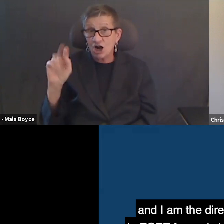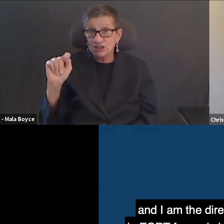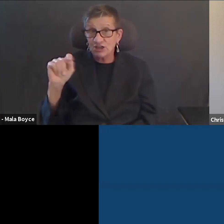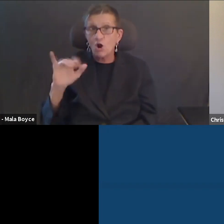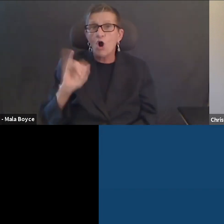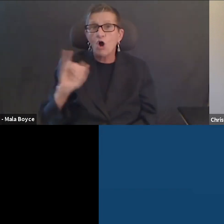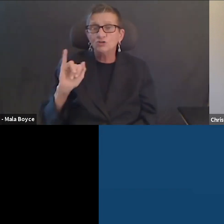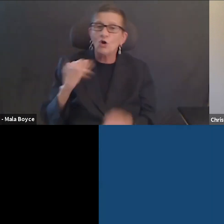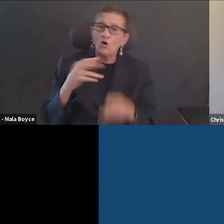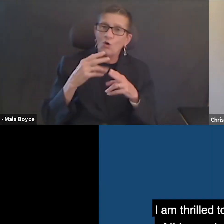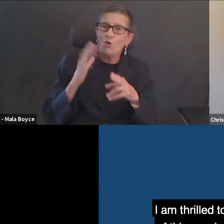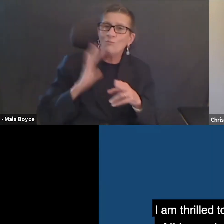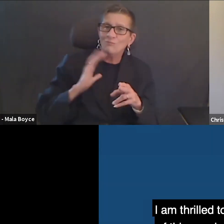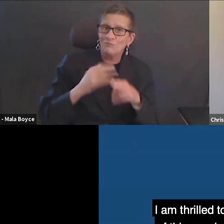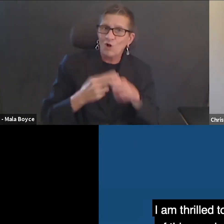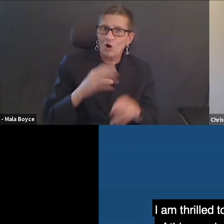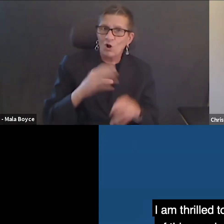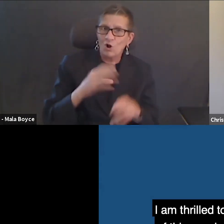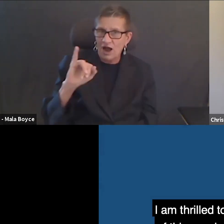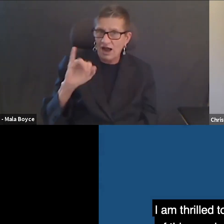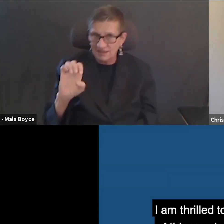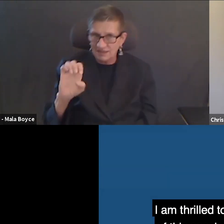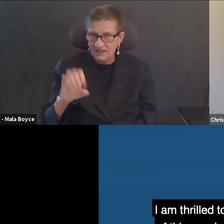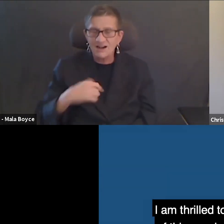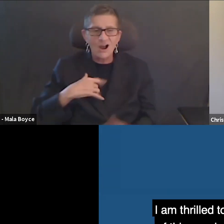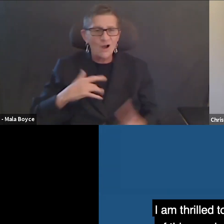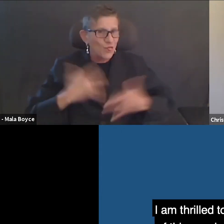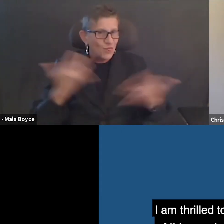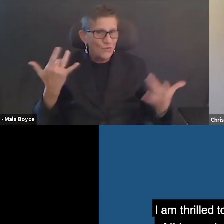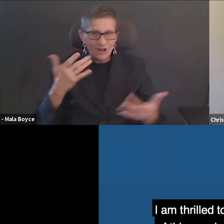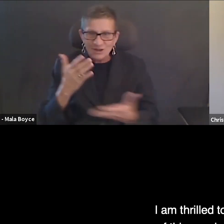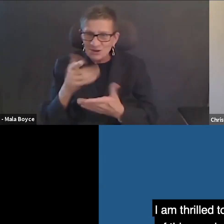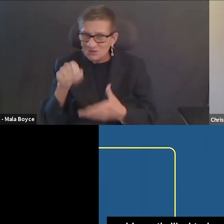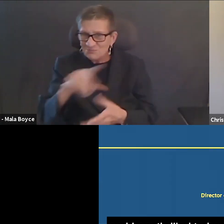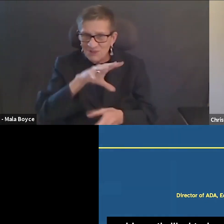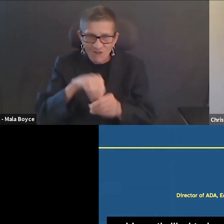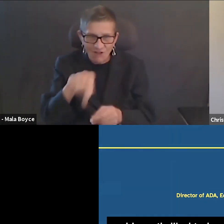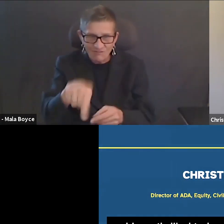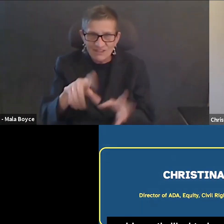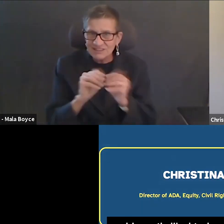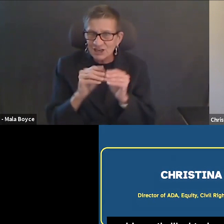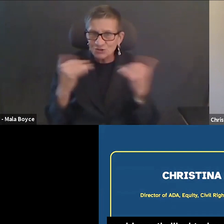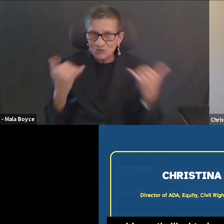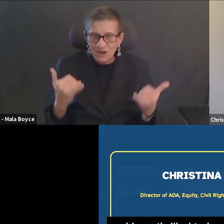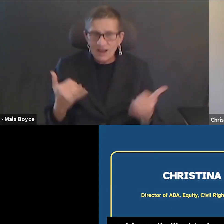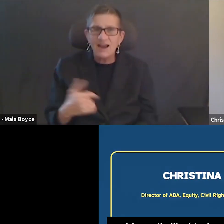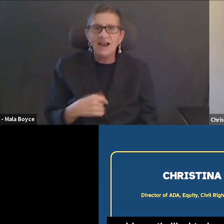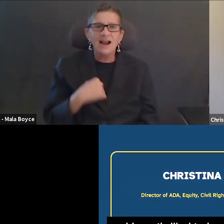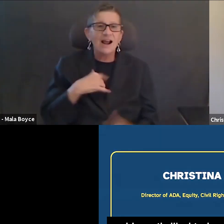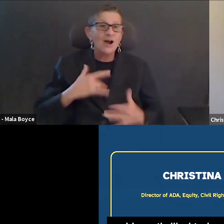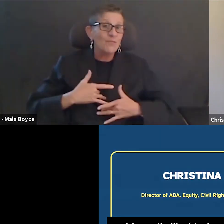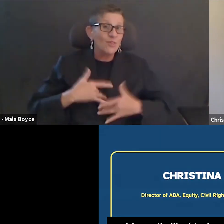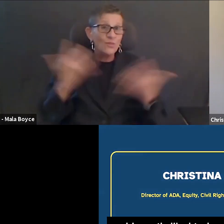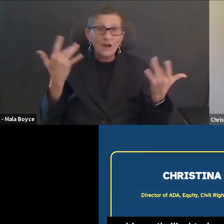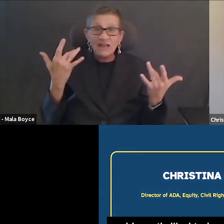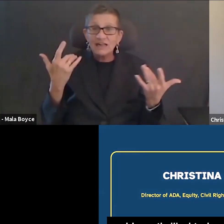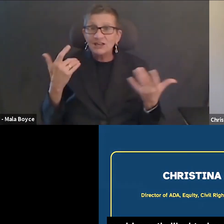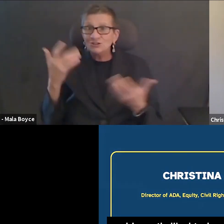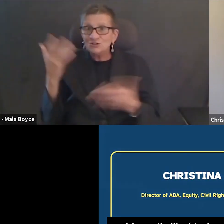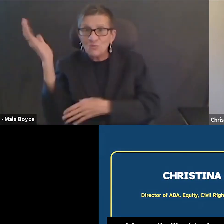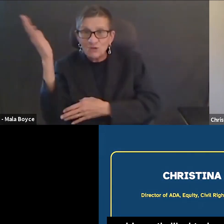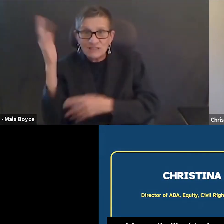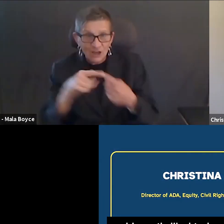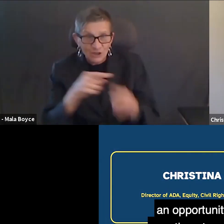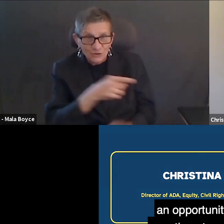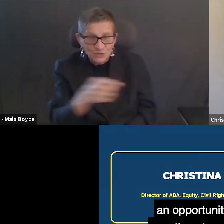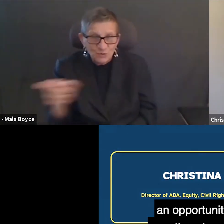as OIE. I am thrilled to be part of this session today, and I am thrilled to be presenting to